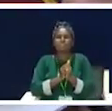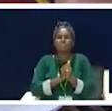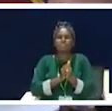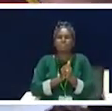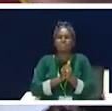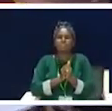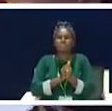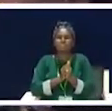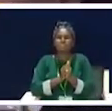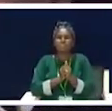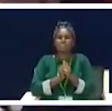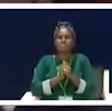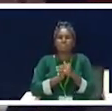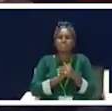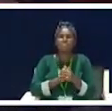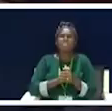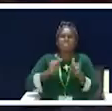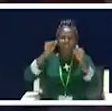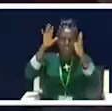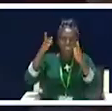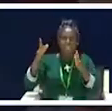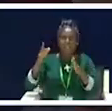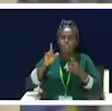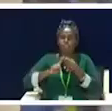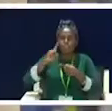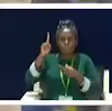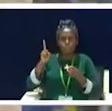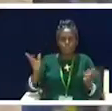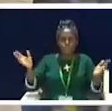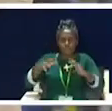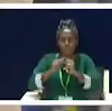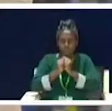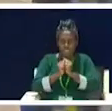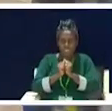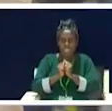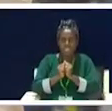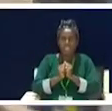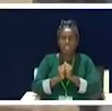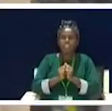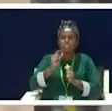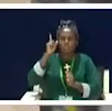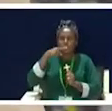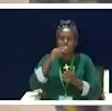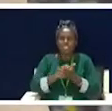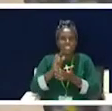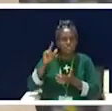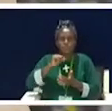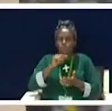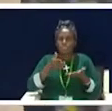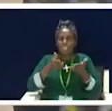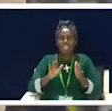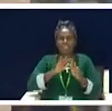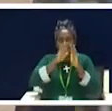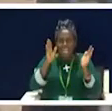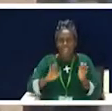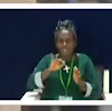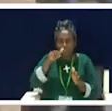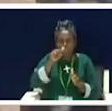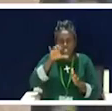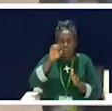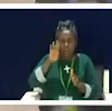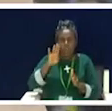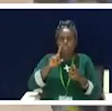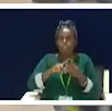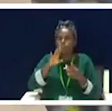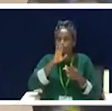Unto you we have gathered tonight. Your word says you will never allow the house of Jacob to seek in vain. our coming will not be